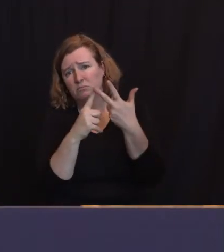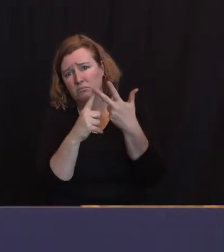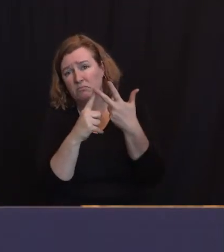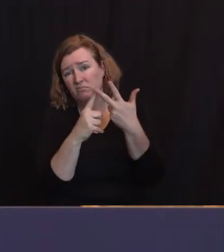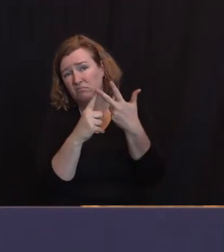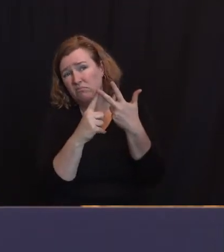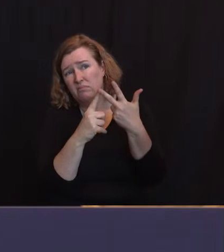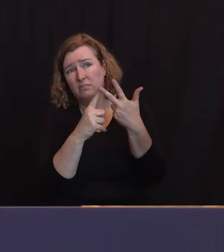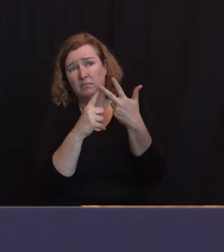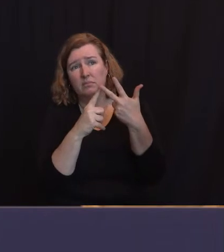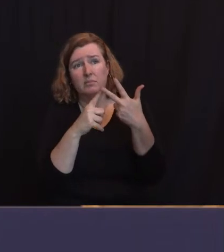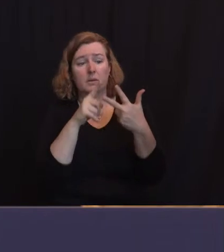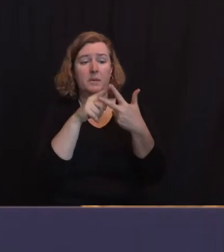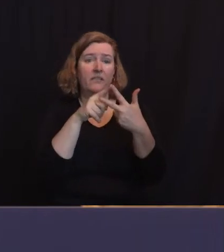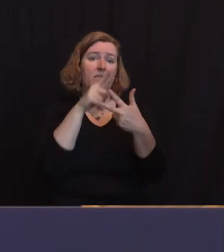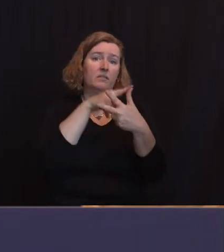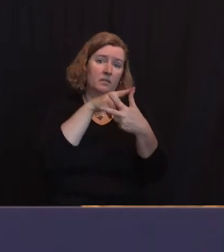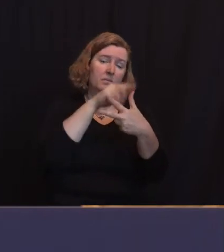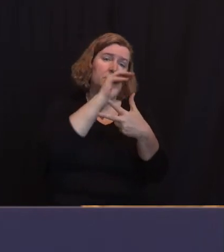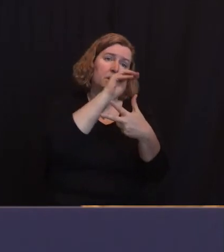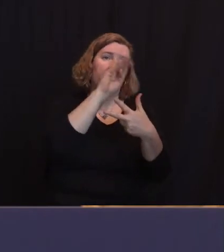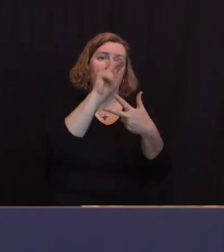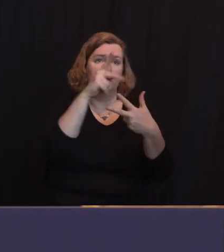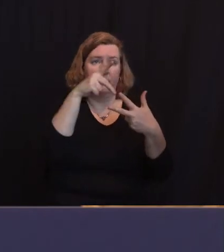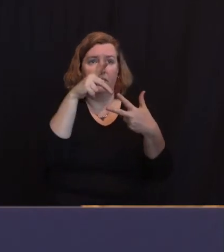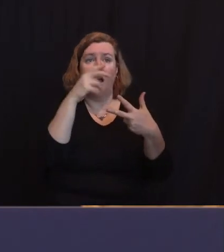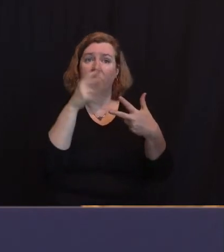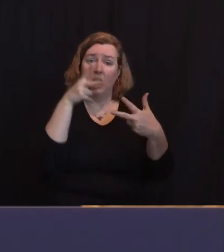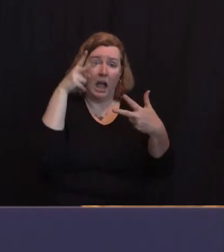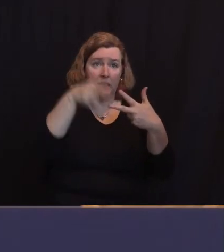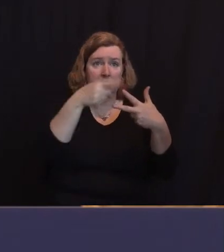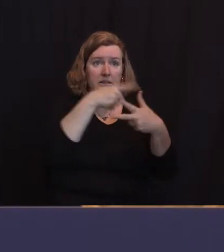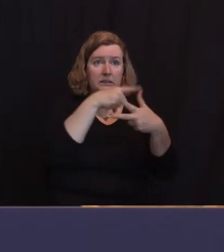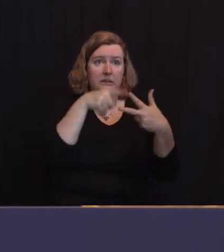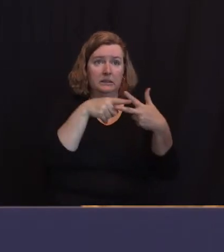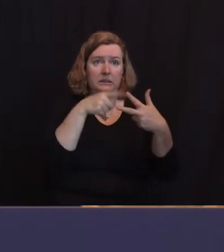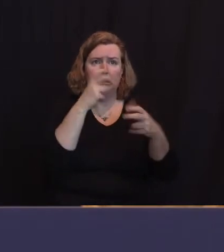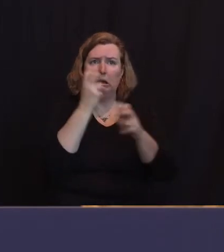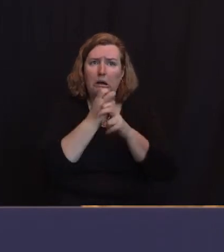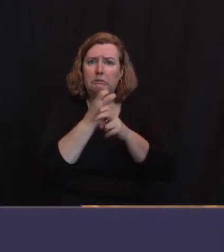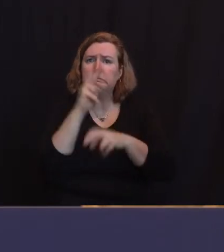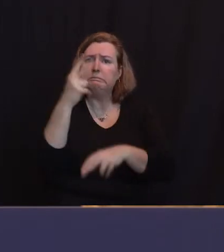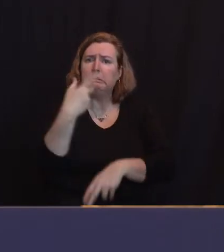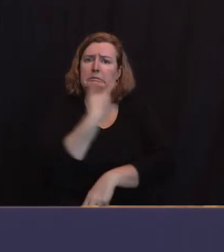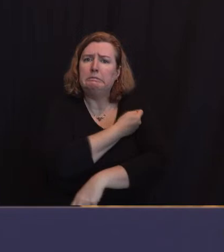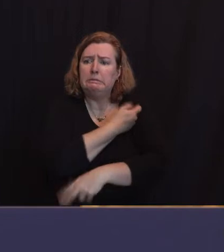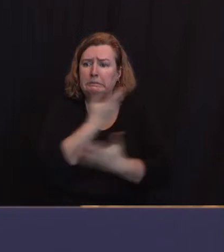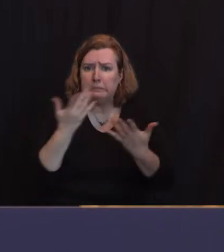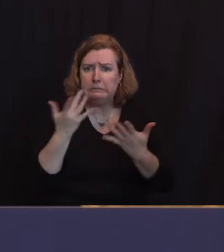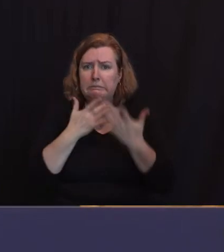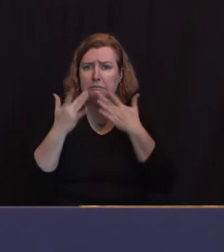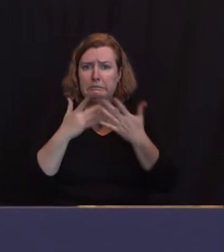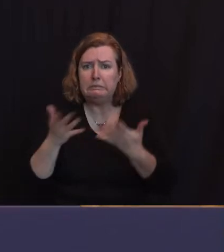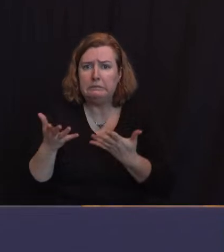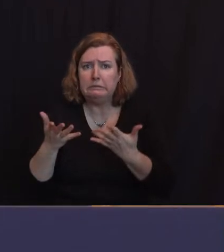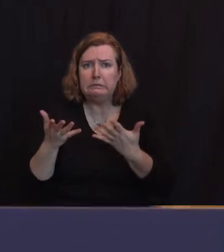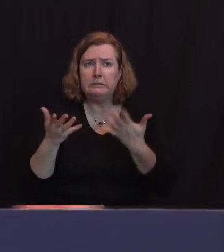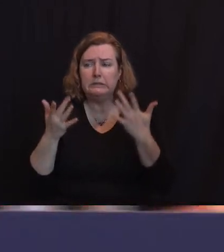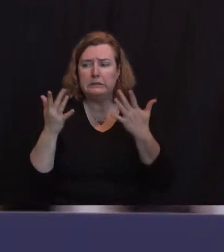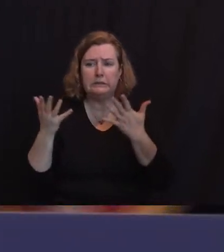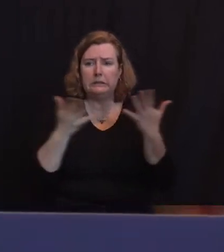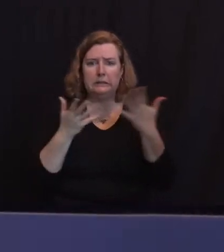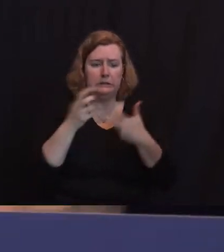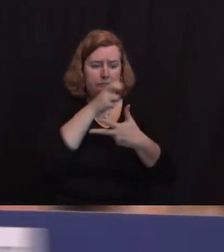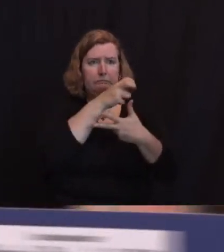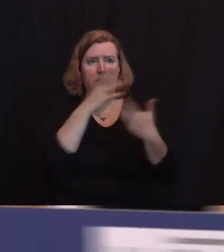appointment stockpile, which we have been able to do consistently for Moderna and Pfizer. Real quick with the clock, Eddie, any comments on January? I